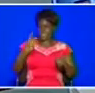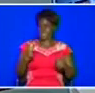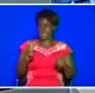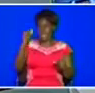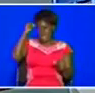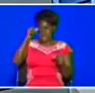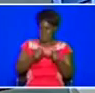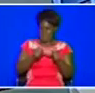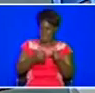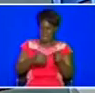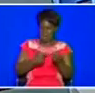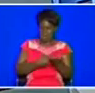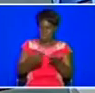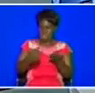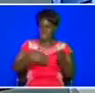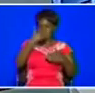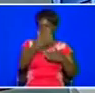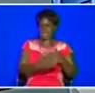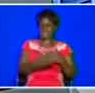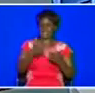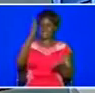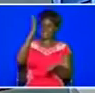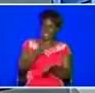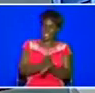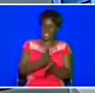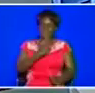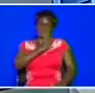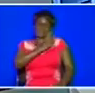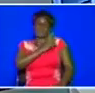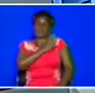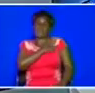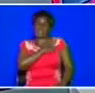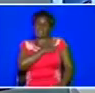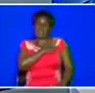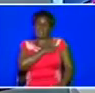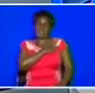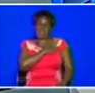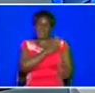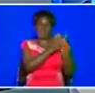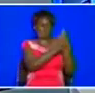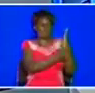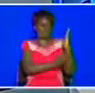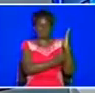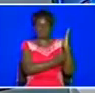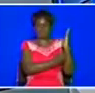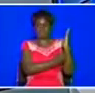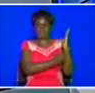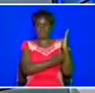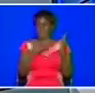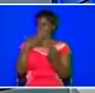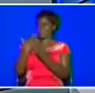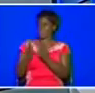note, next week, we're fact-checking NASA. All right, and that manifesto that came out. Thank you very